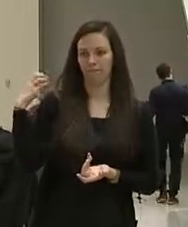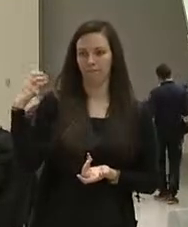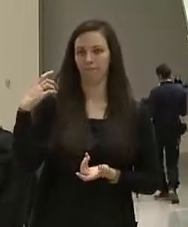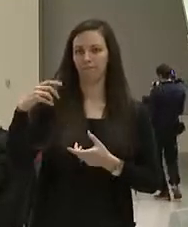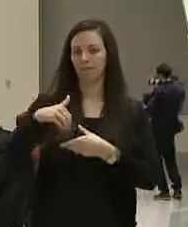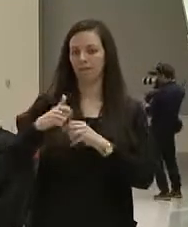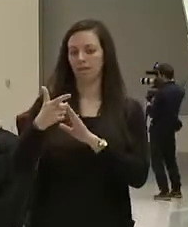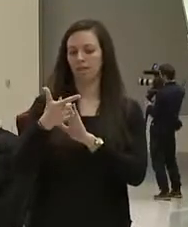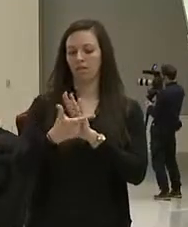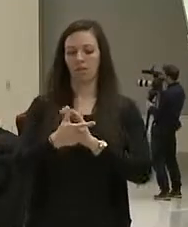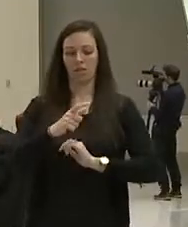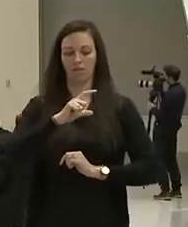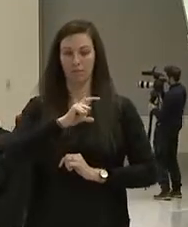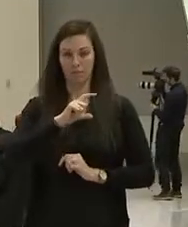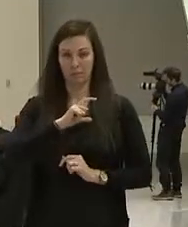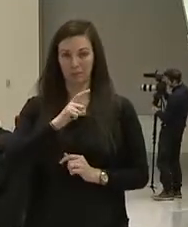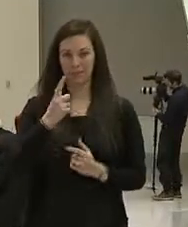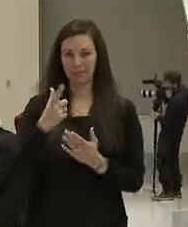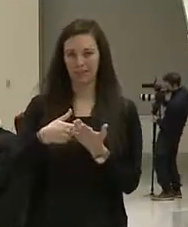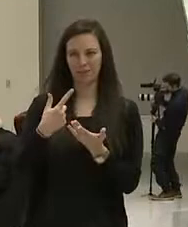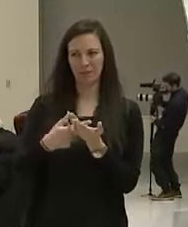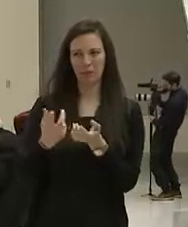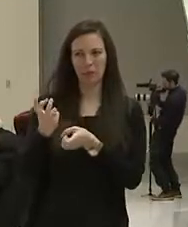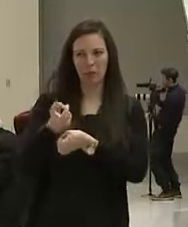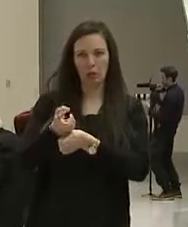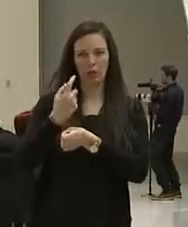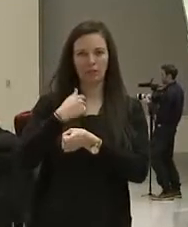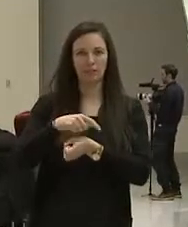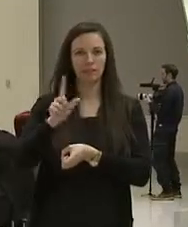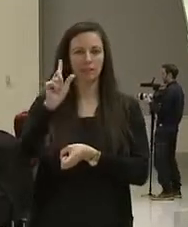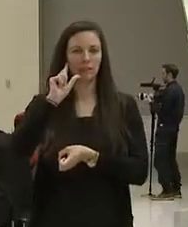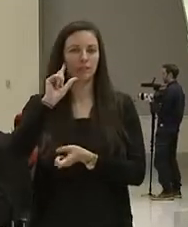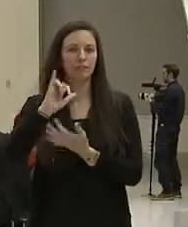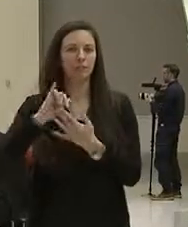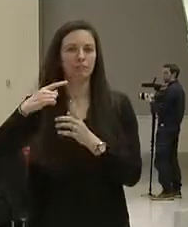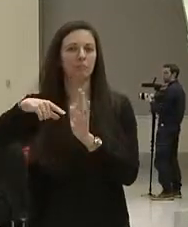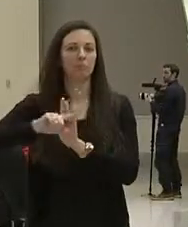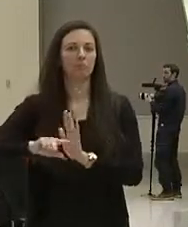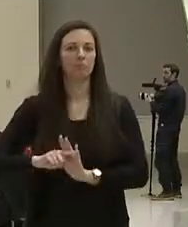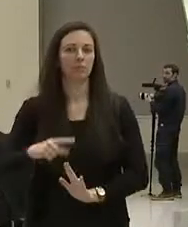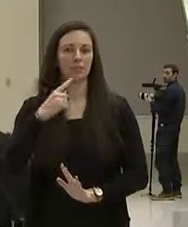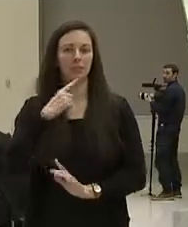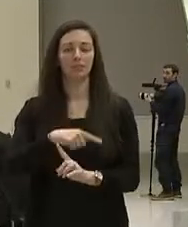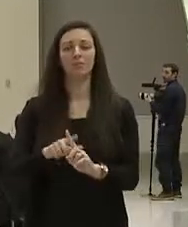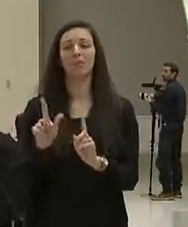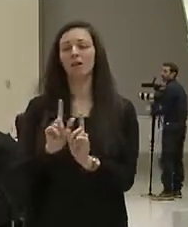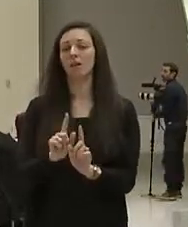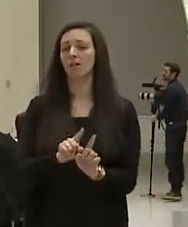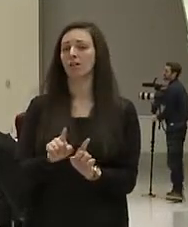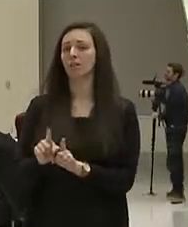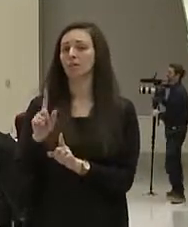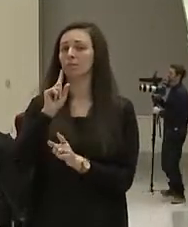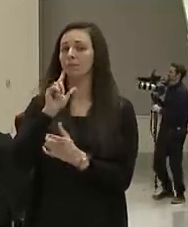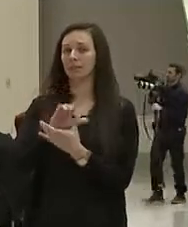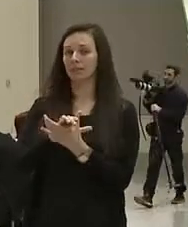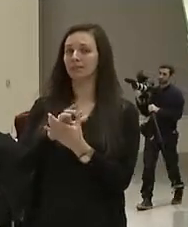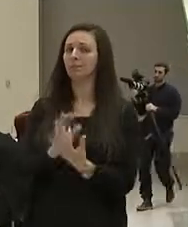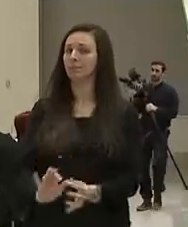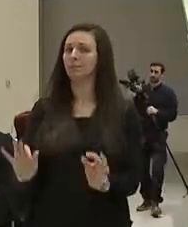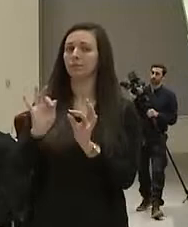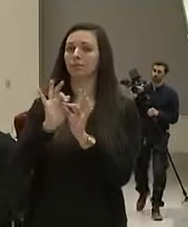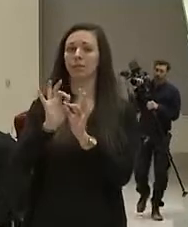to hear the things that are said, but I also think it's vital that we listen and that we also try and